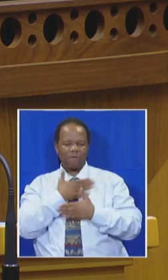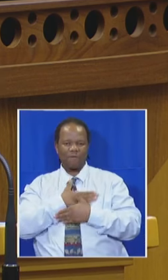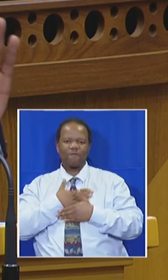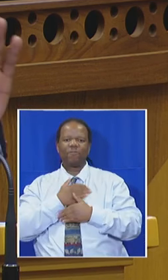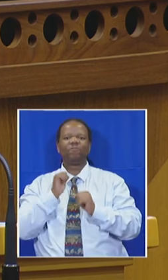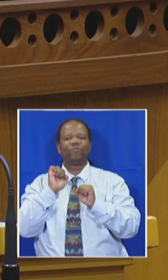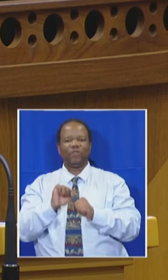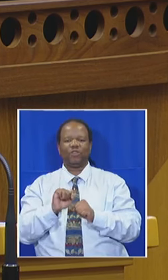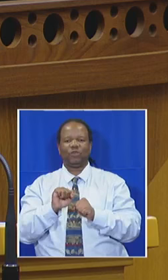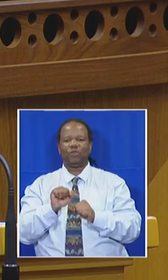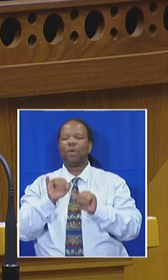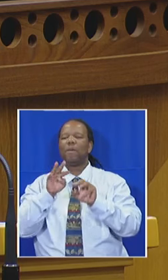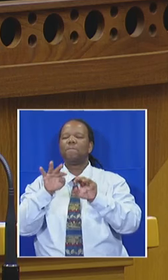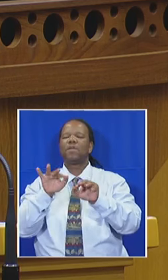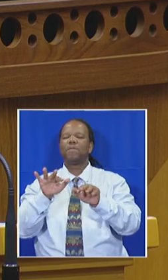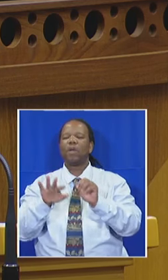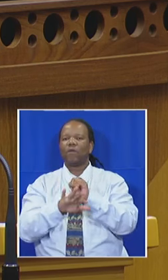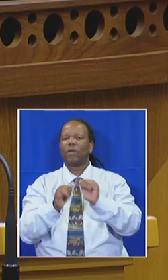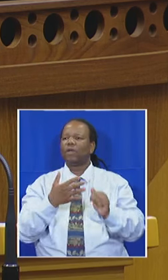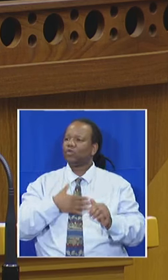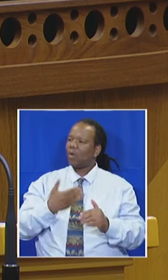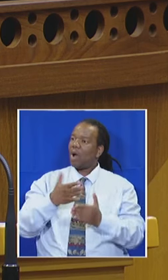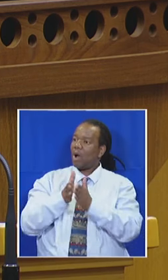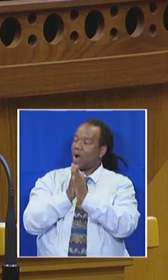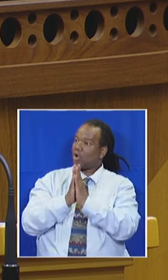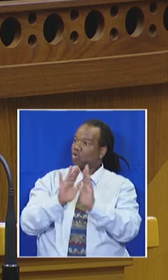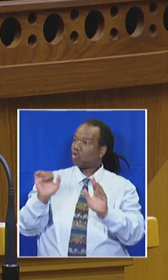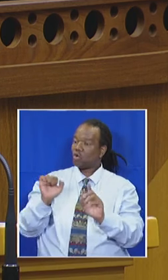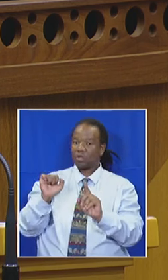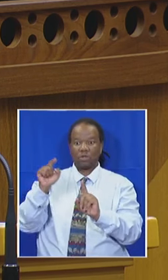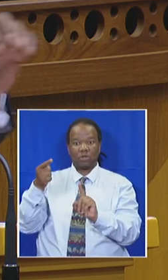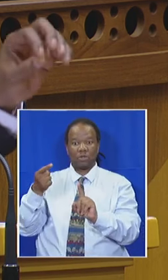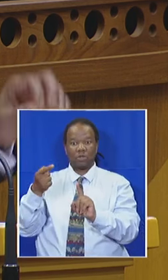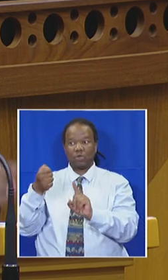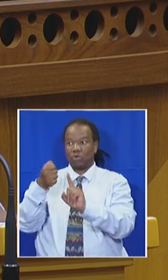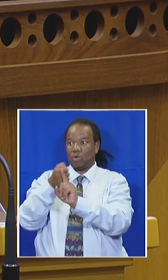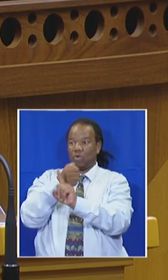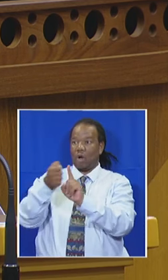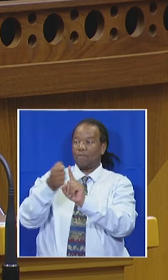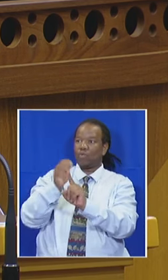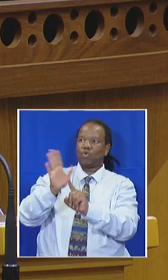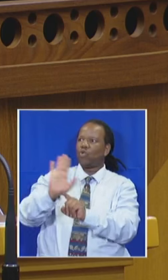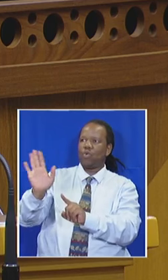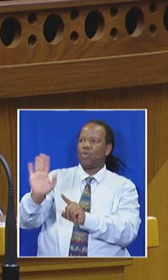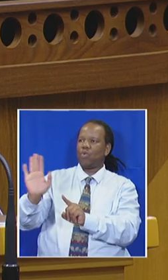want you to disabuse you from always when you come here, you say this is racialism. It's